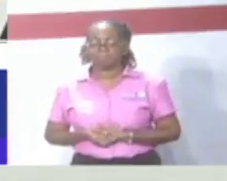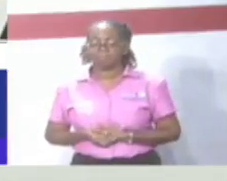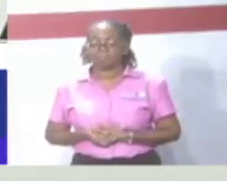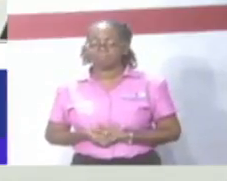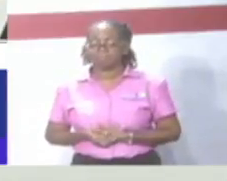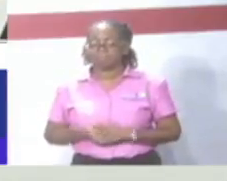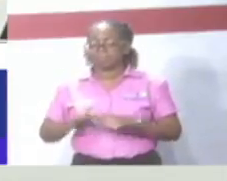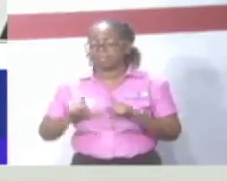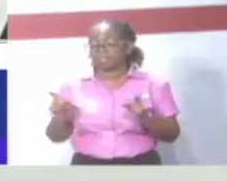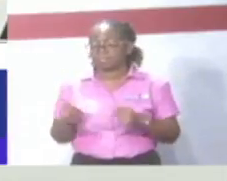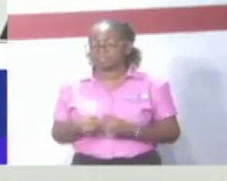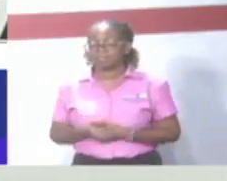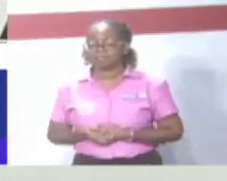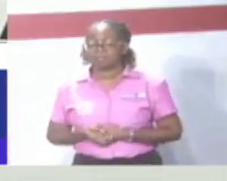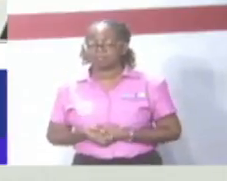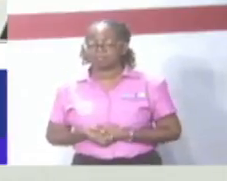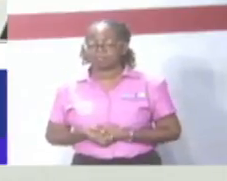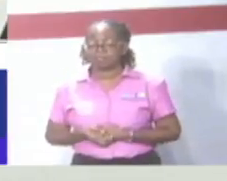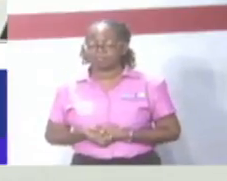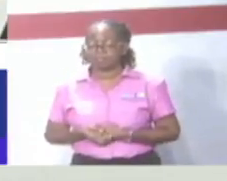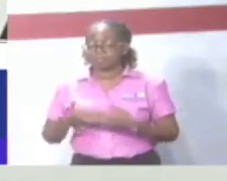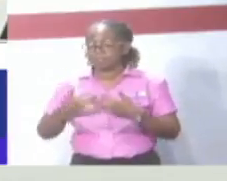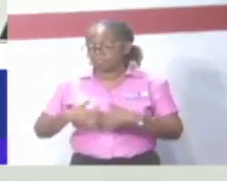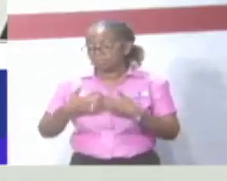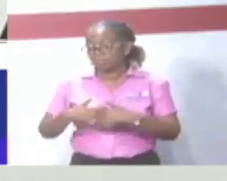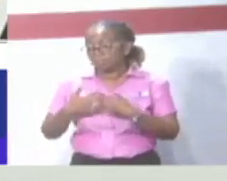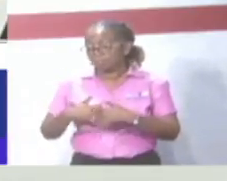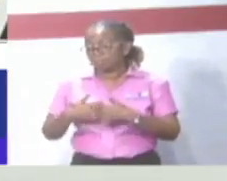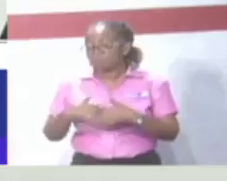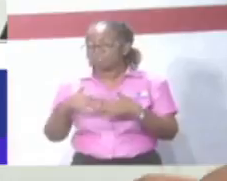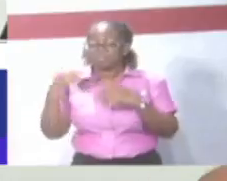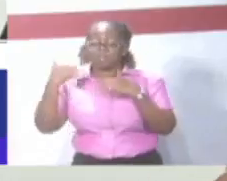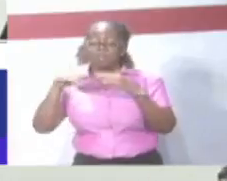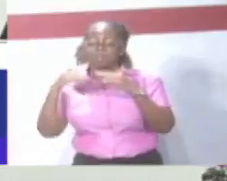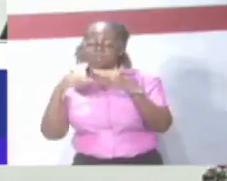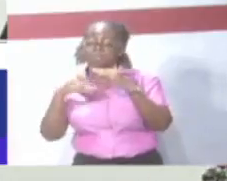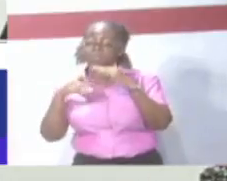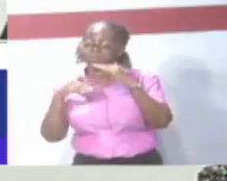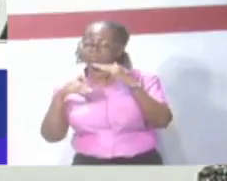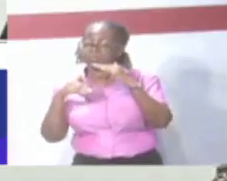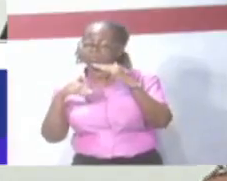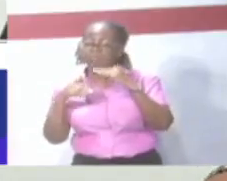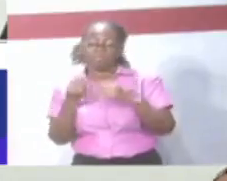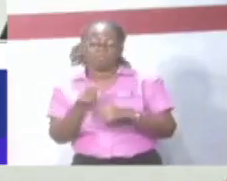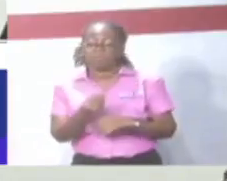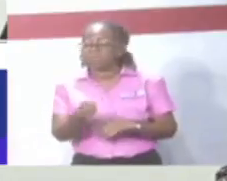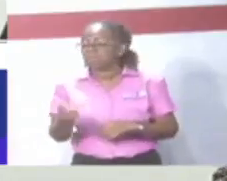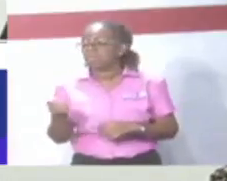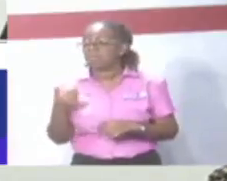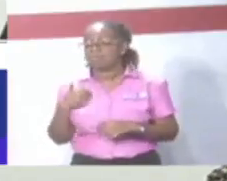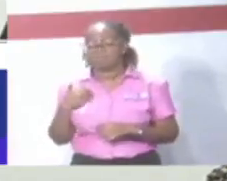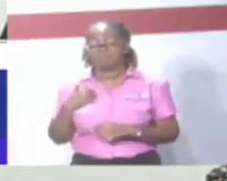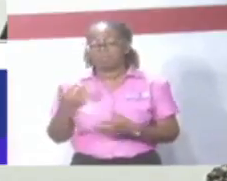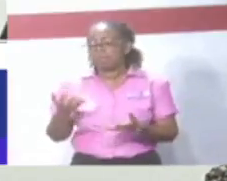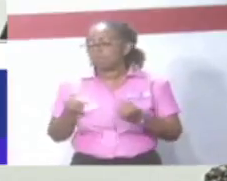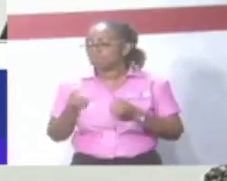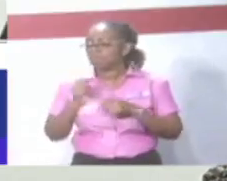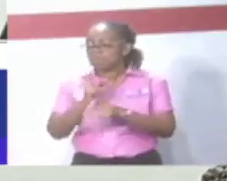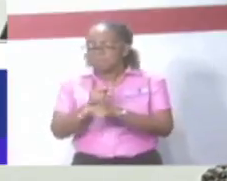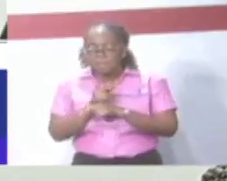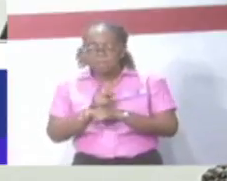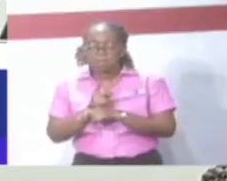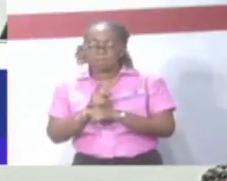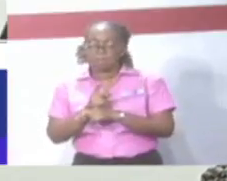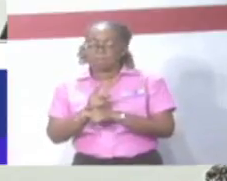machines, are finite. They are limited. And we would like to preserve the resilience of the parallel healthcare system to save